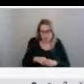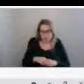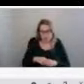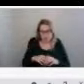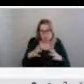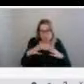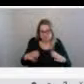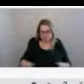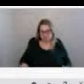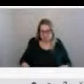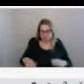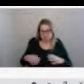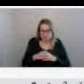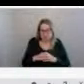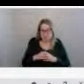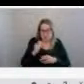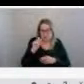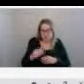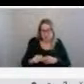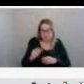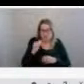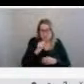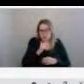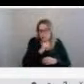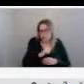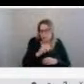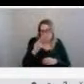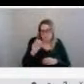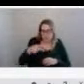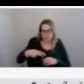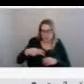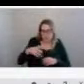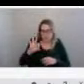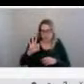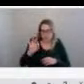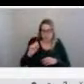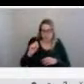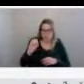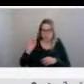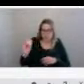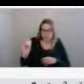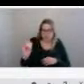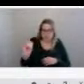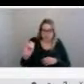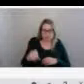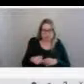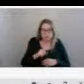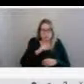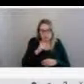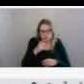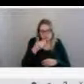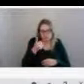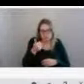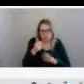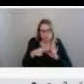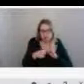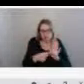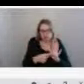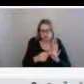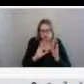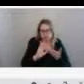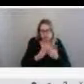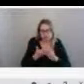citizens in southern arizona that map 9.0 really better reflects our